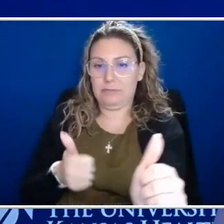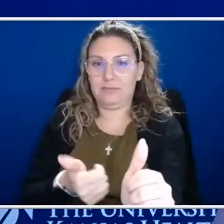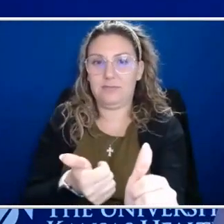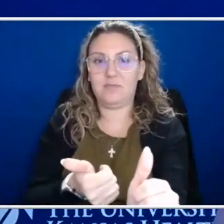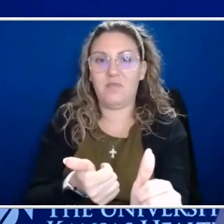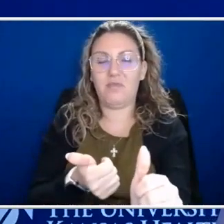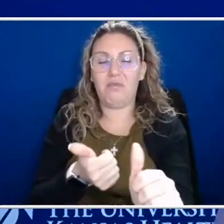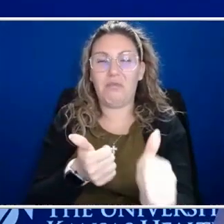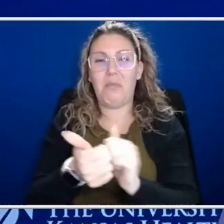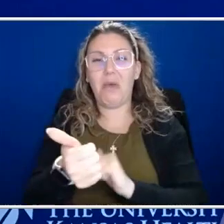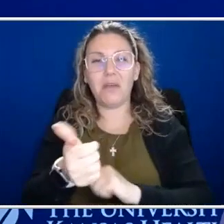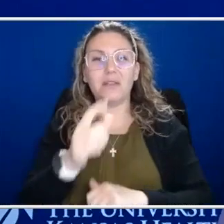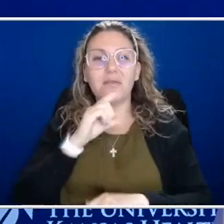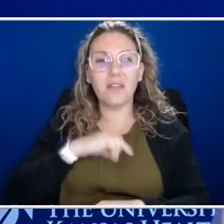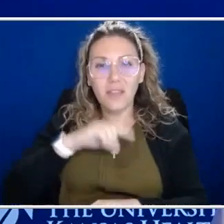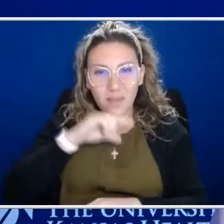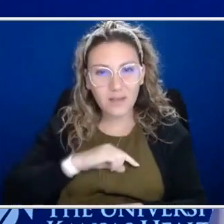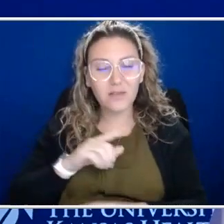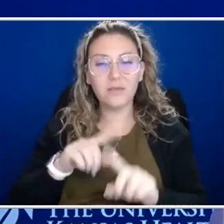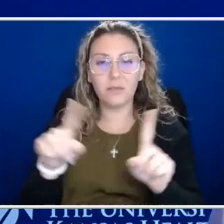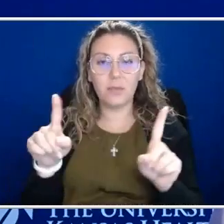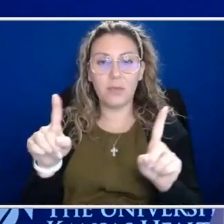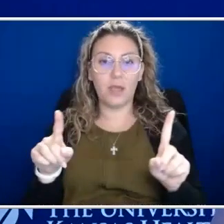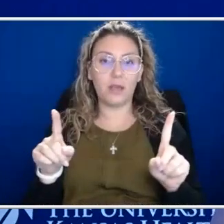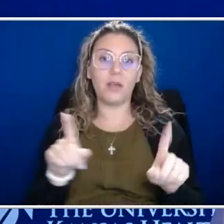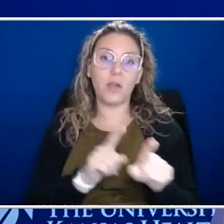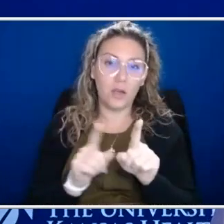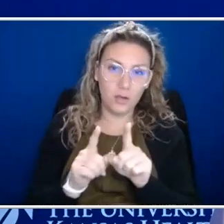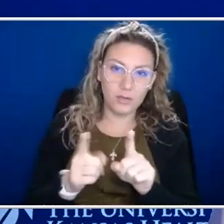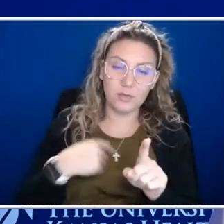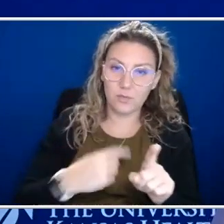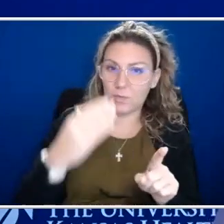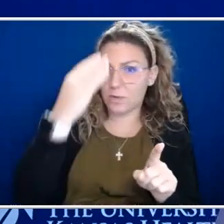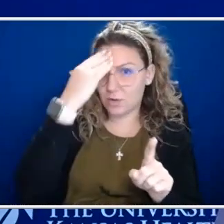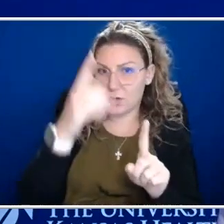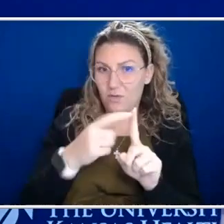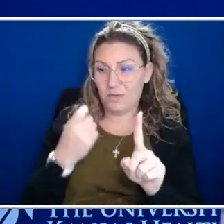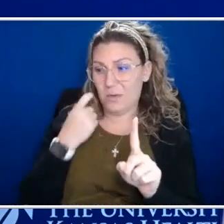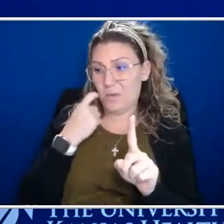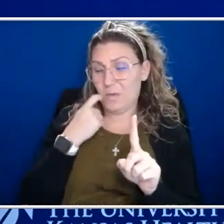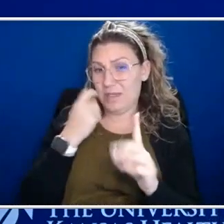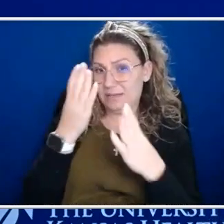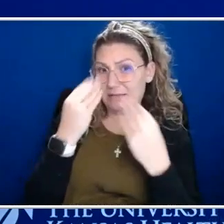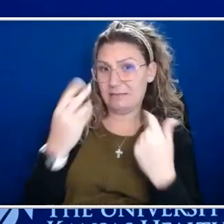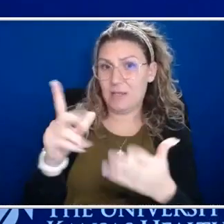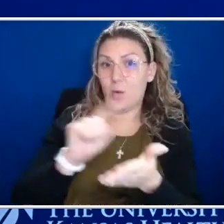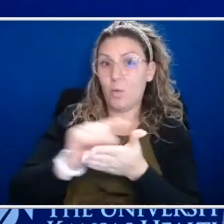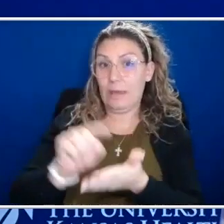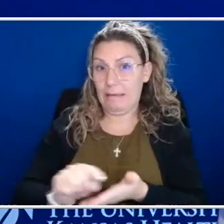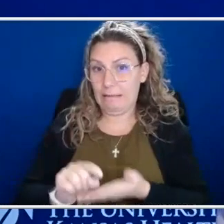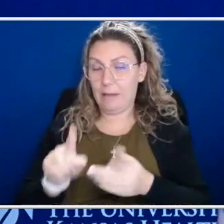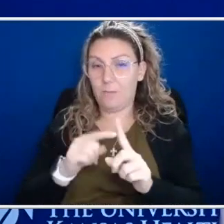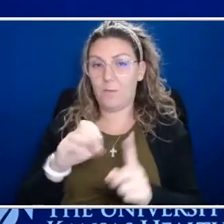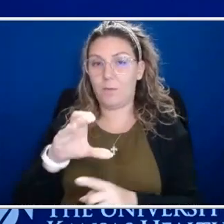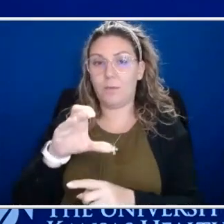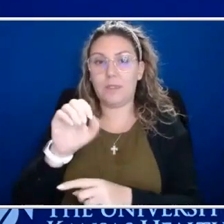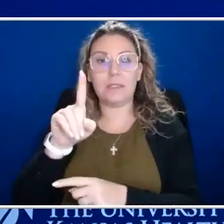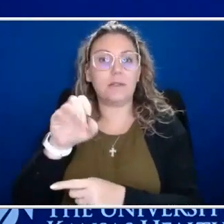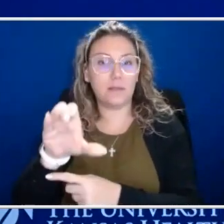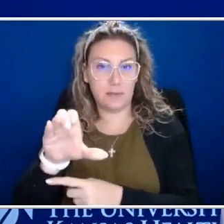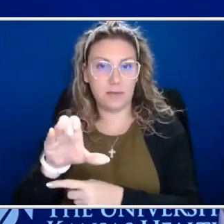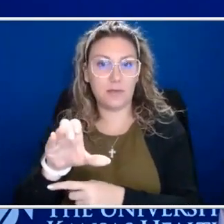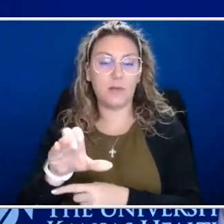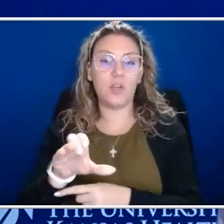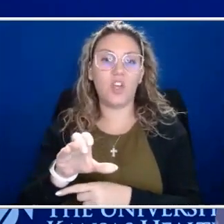this time. But it's also, we know that from the latest data, the weekly data from the CDC, that 4 or 5